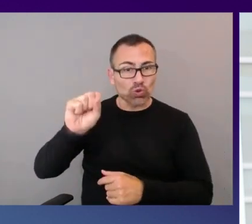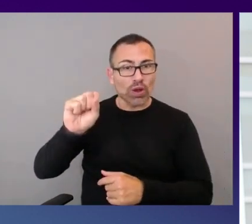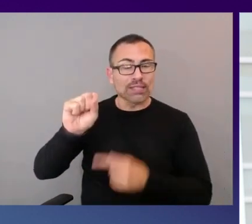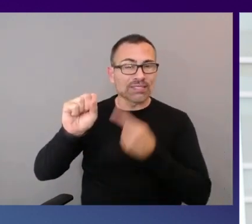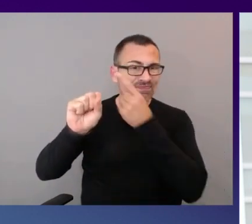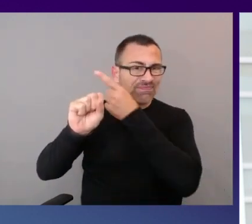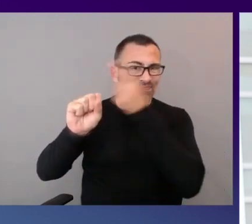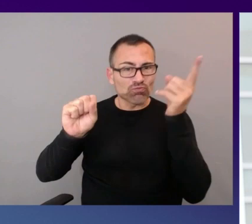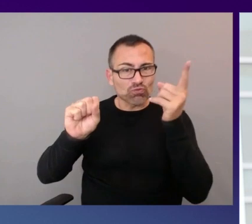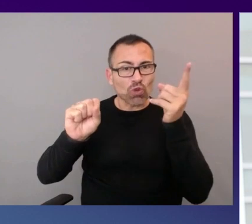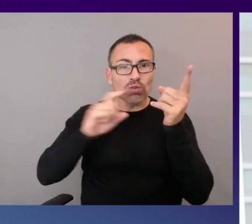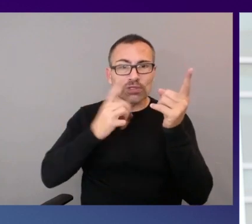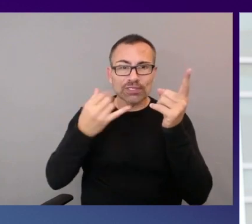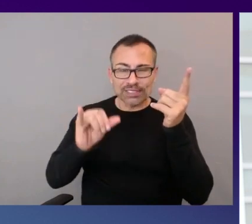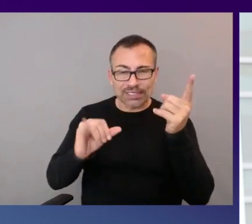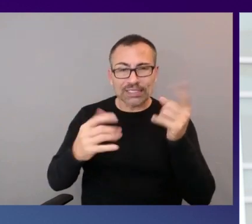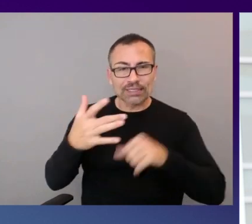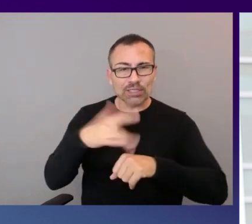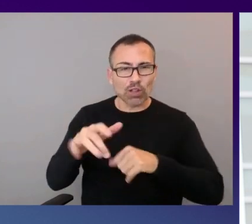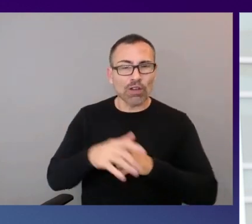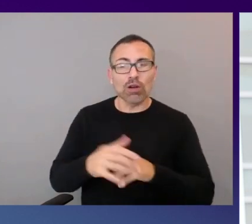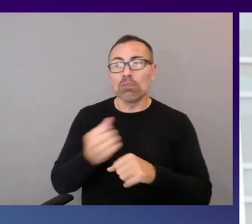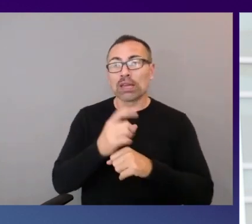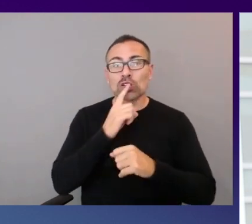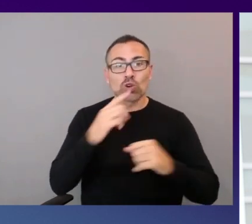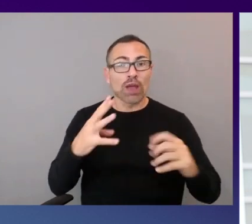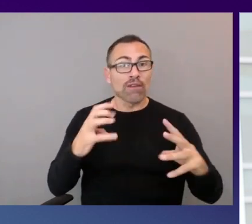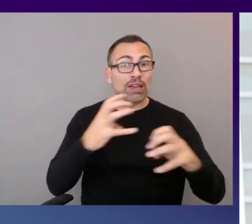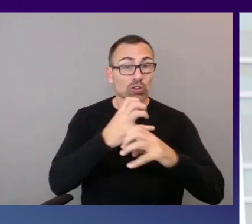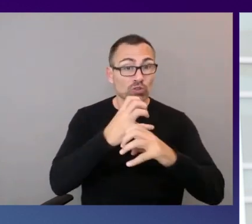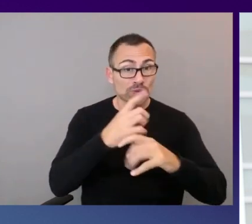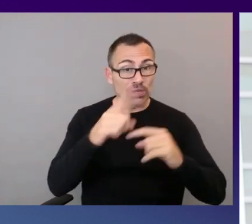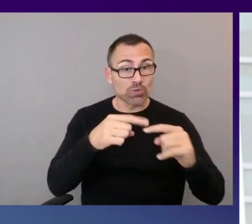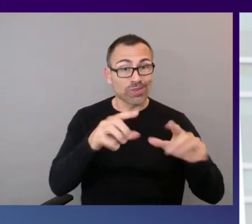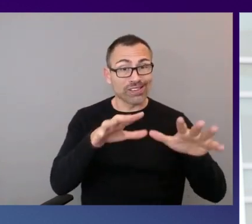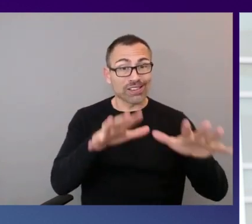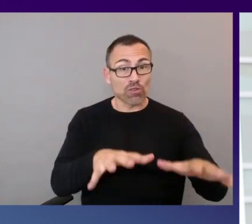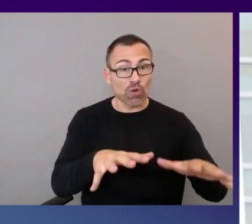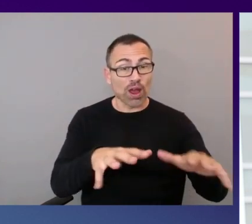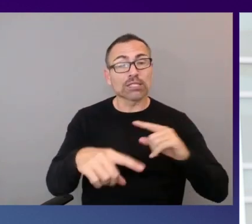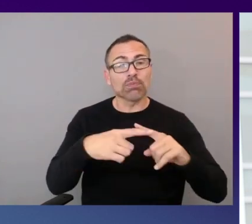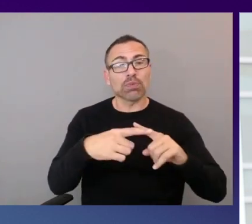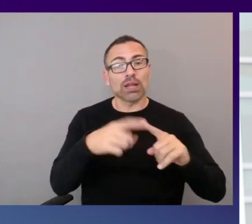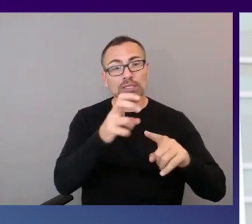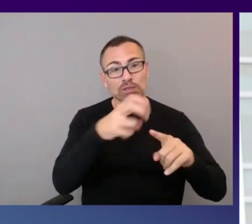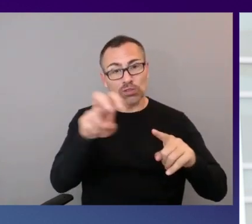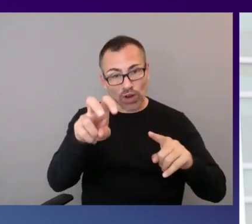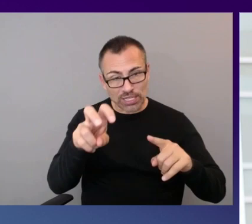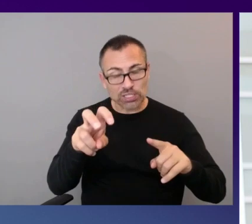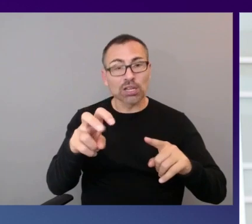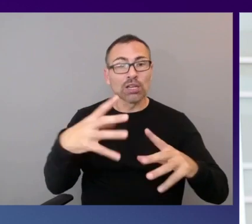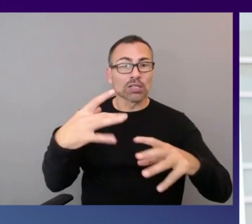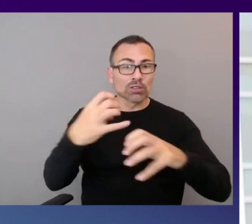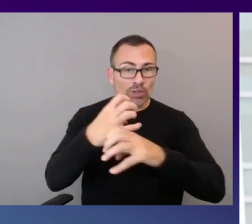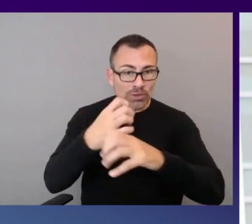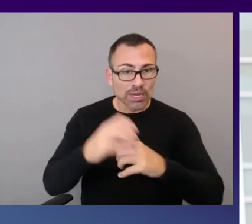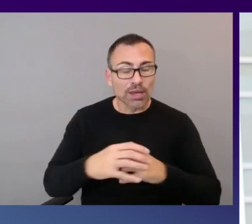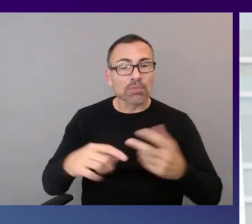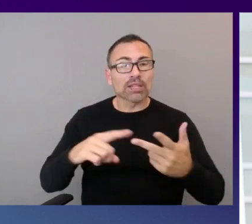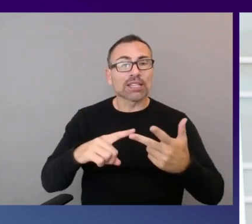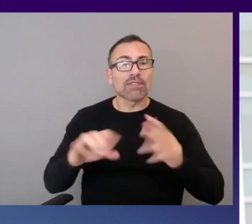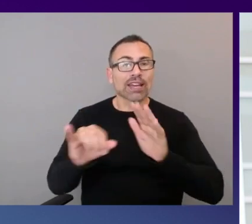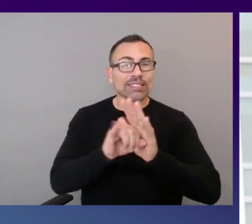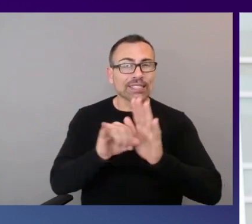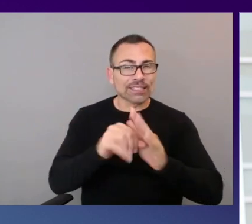like ensuring that we have encryption at rest and encryption in transit and being able to have identity access management or